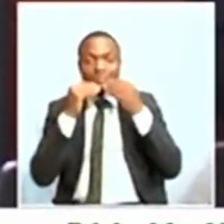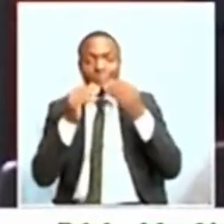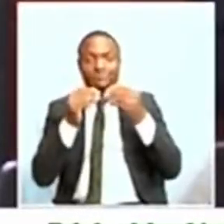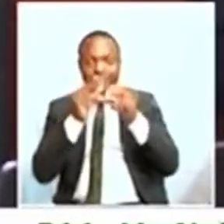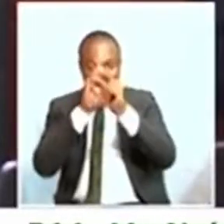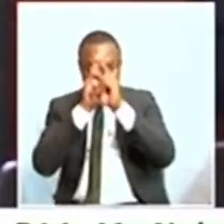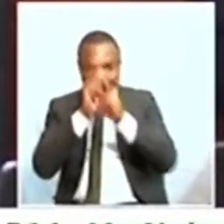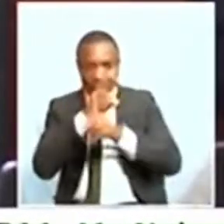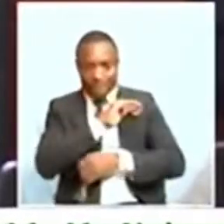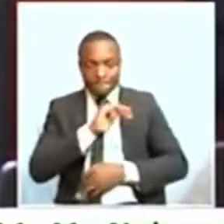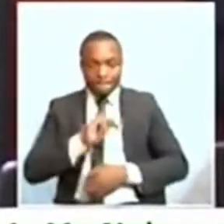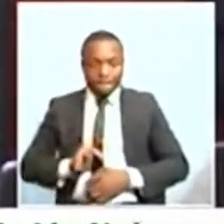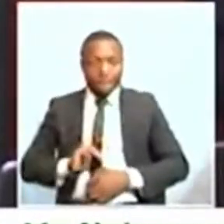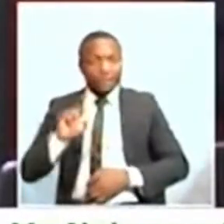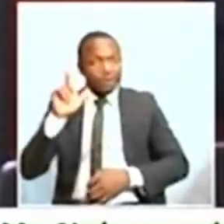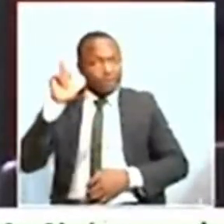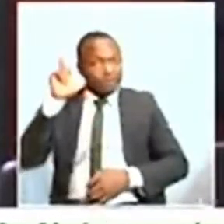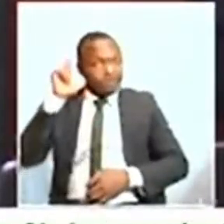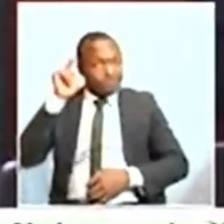Honorable Member for Lundazi.